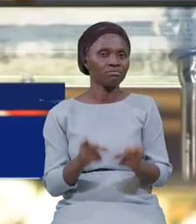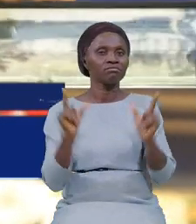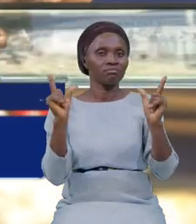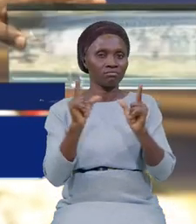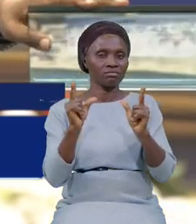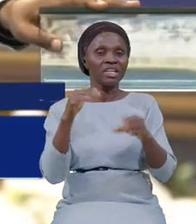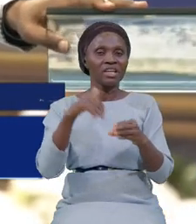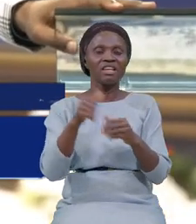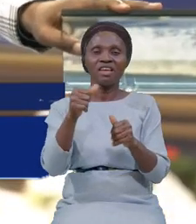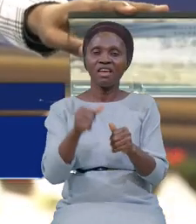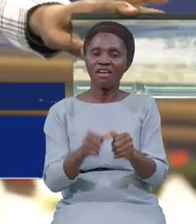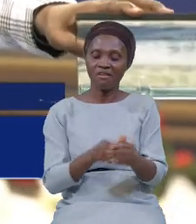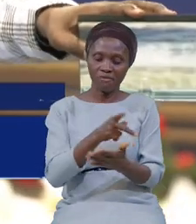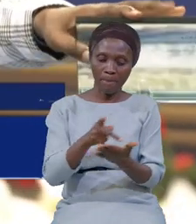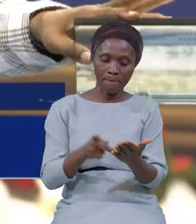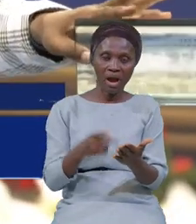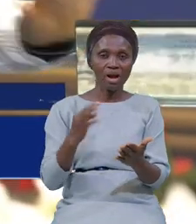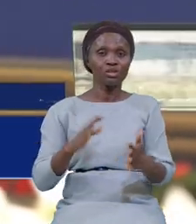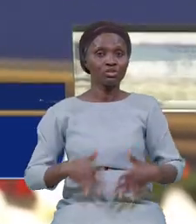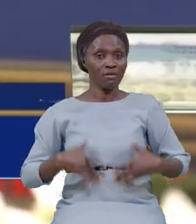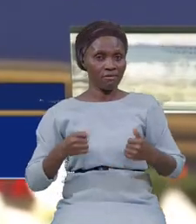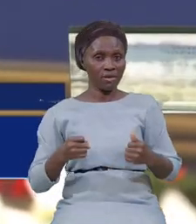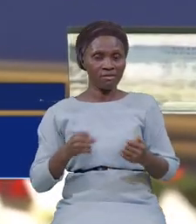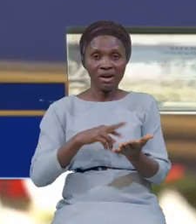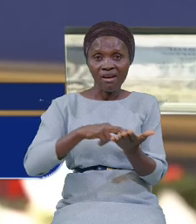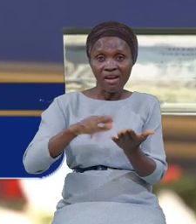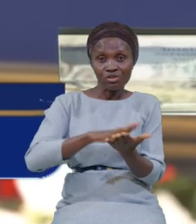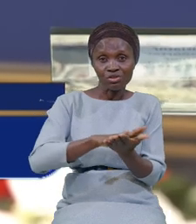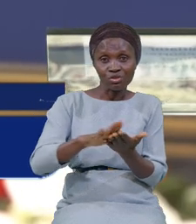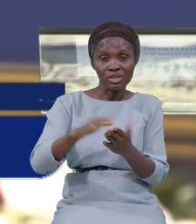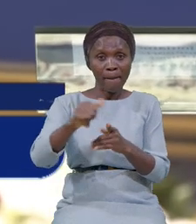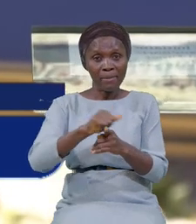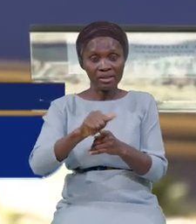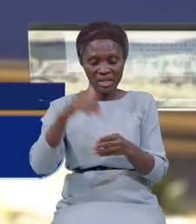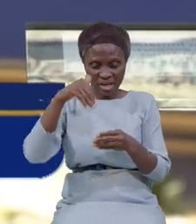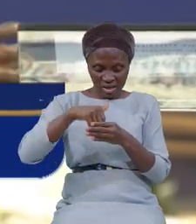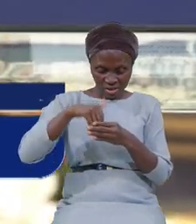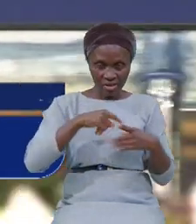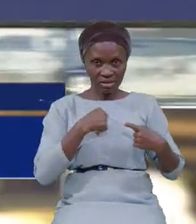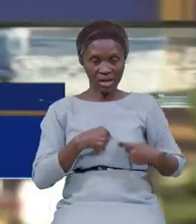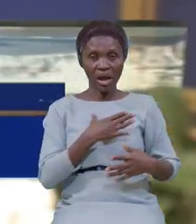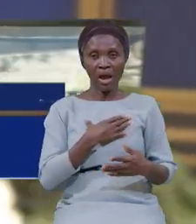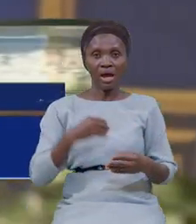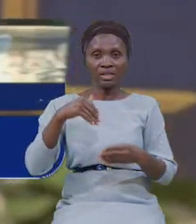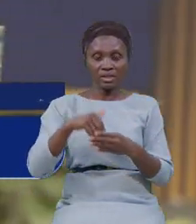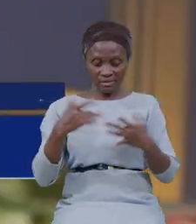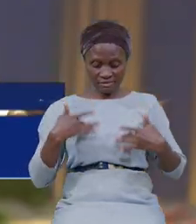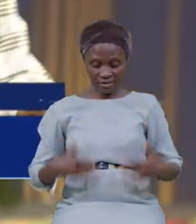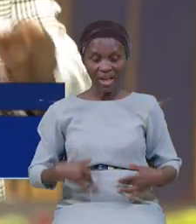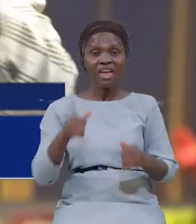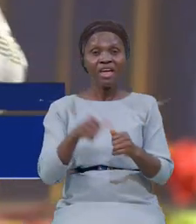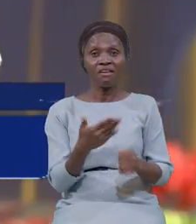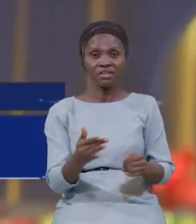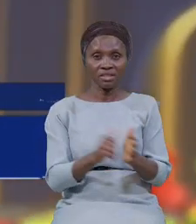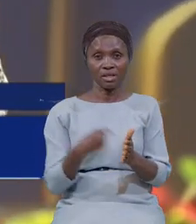in every department of life, righteousness inward, outward, in everything we do, it